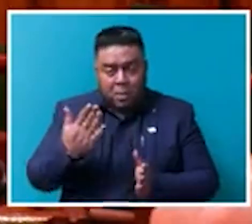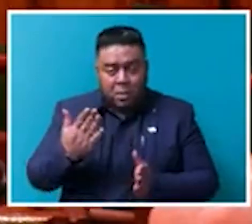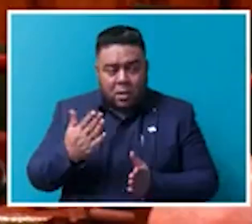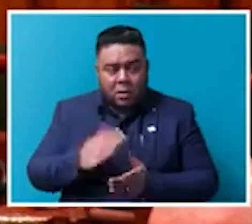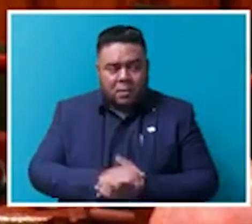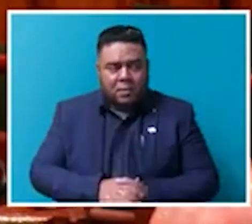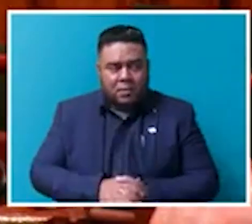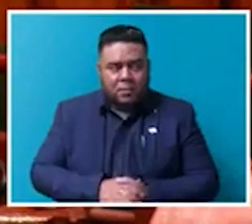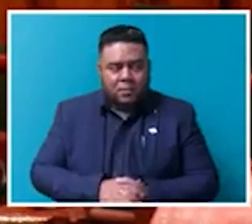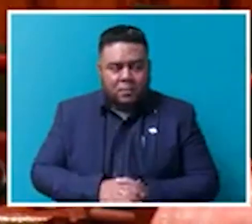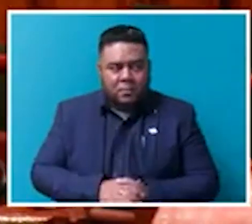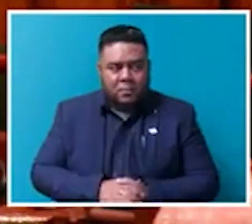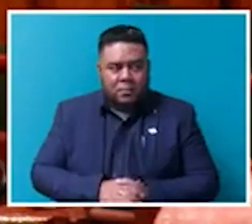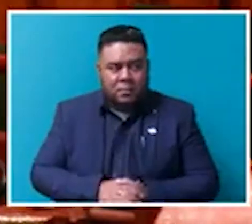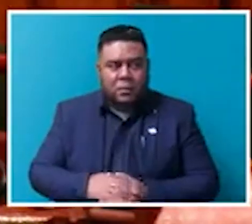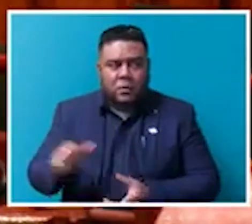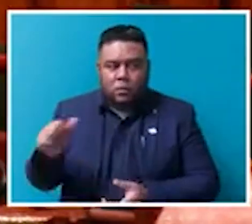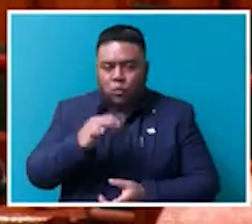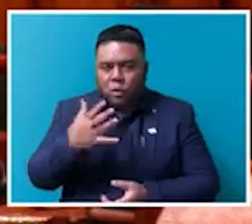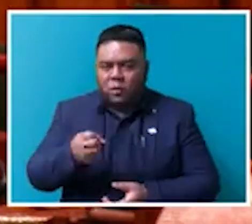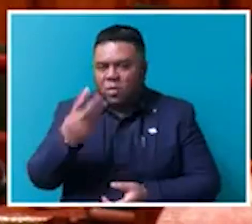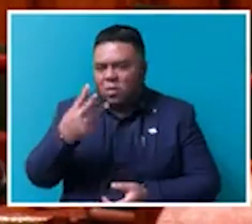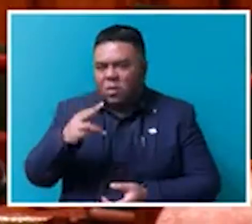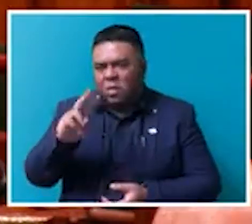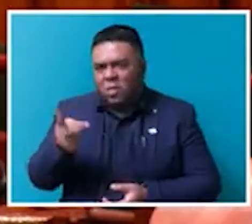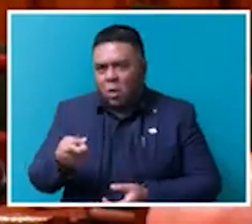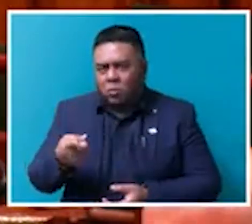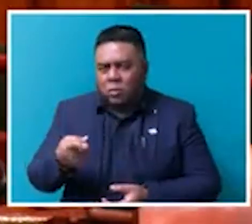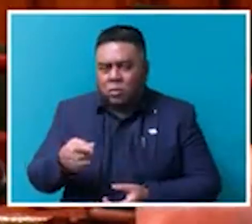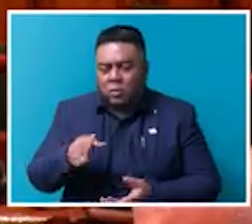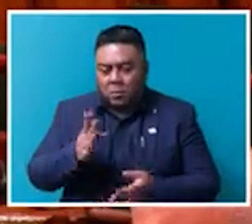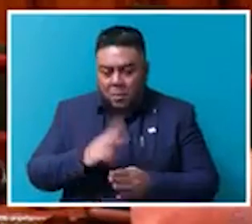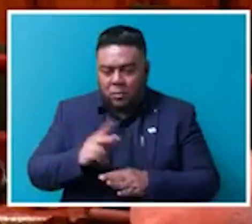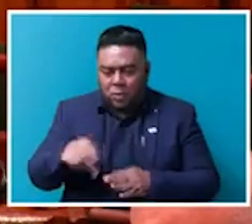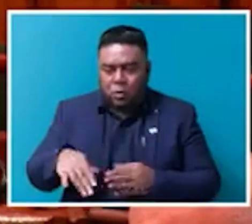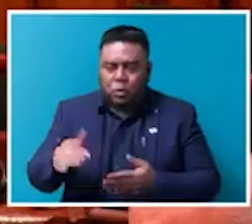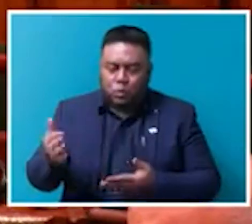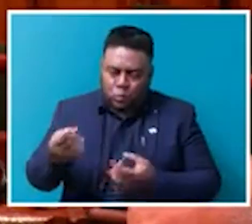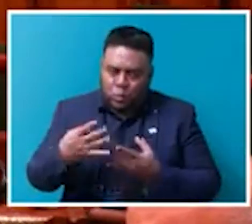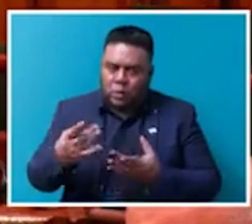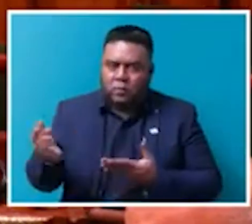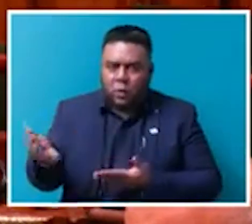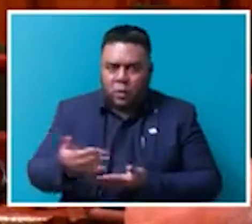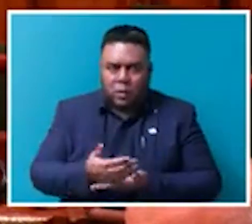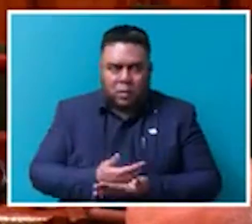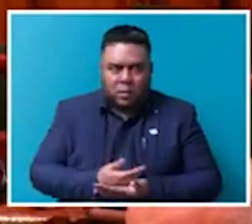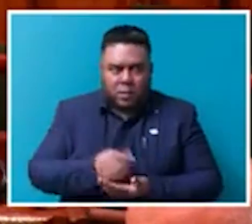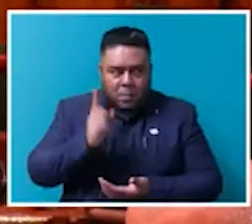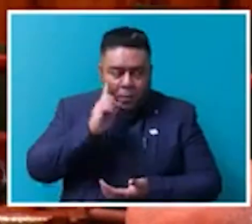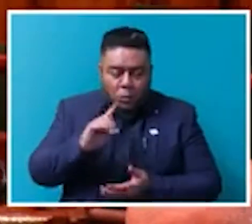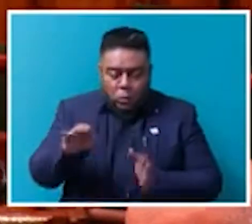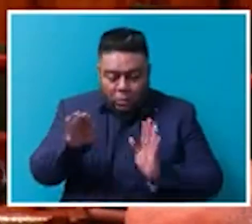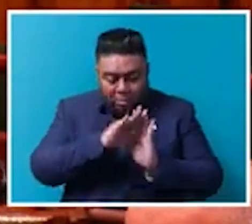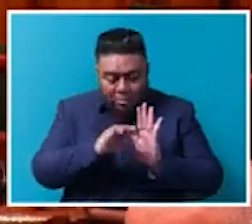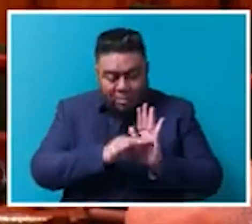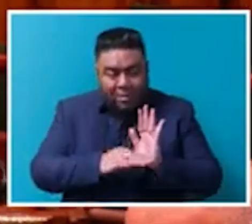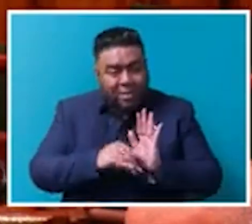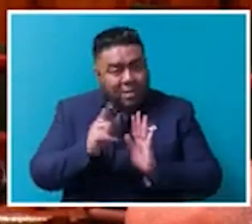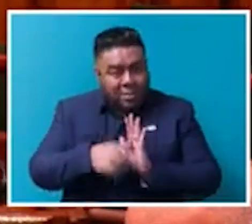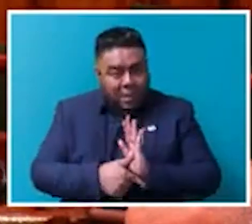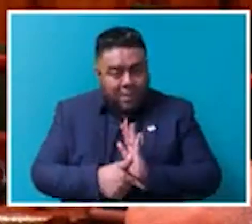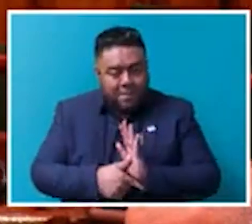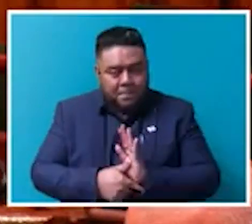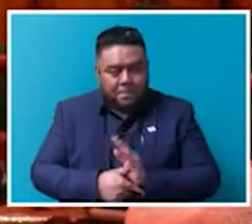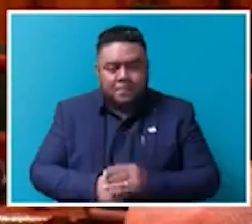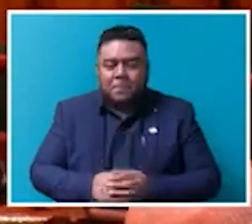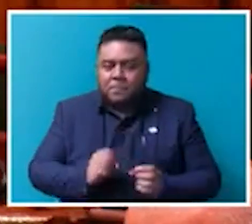Monday, we should have about 3,000 ready for collection. and people just have to look at that schedule that we will